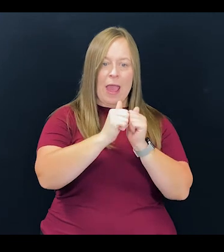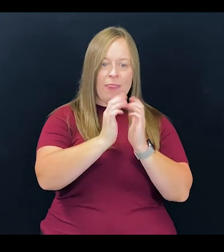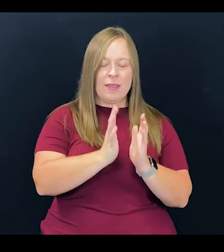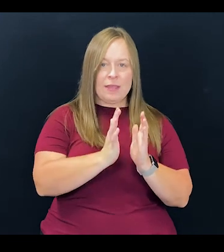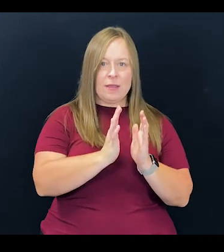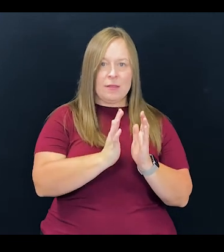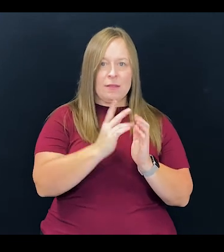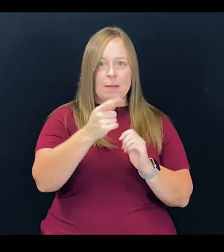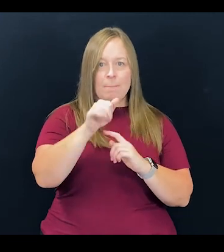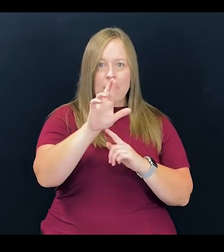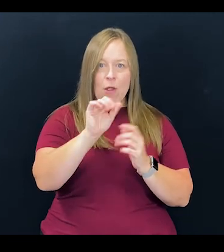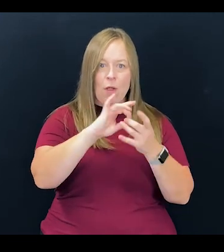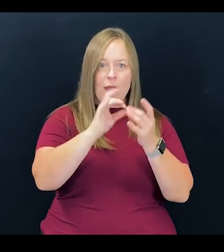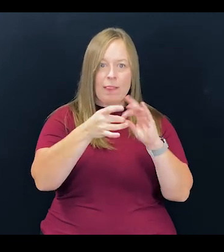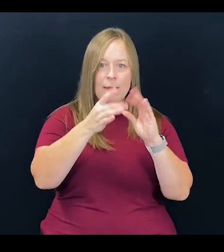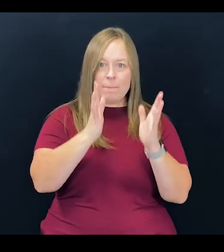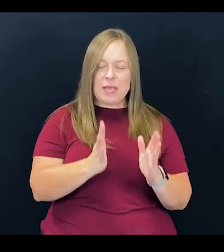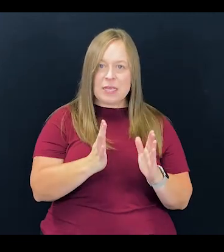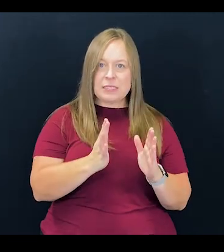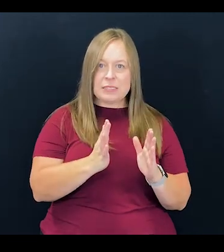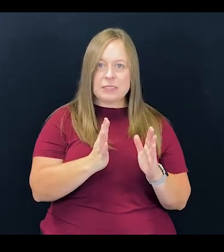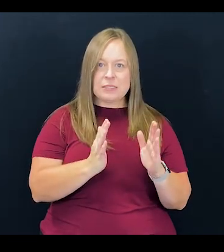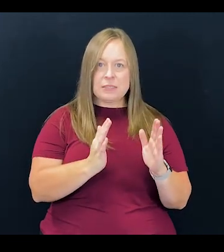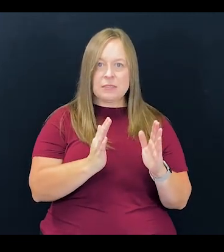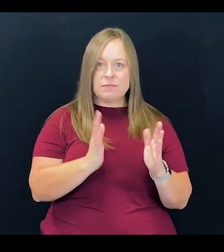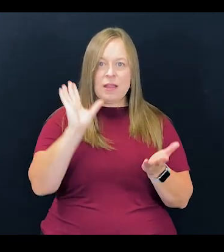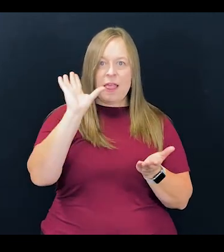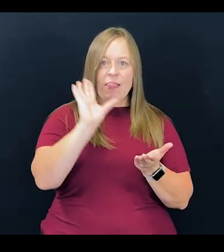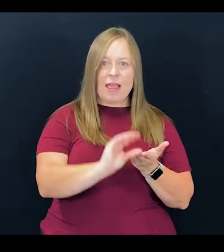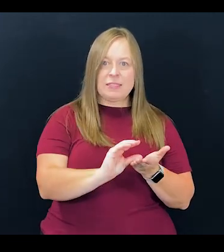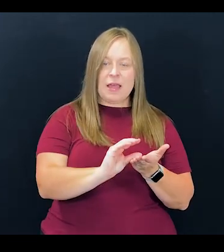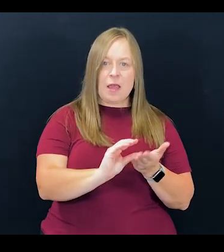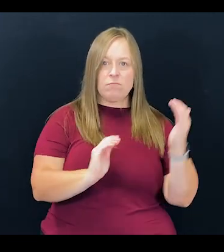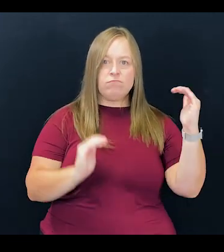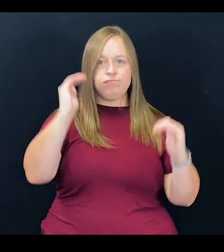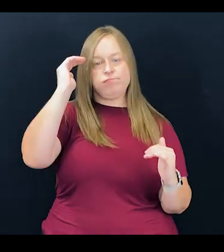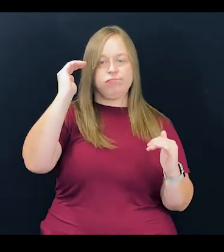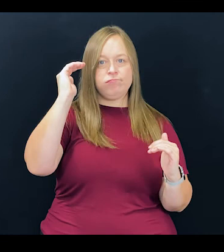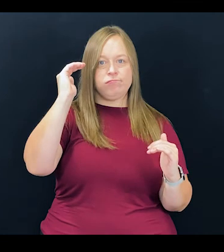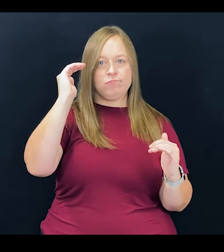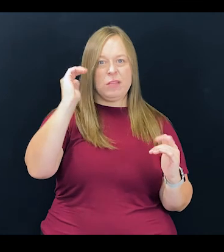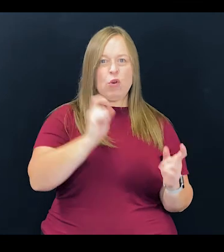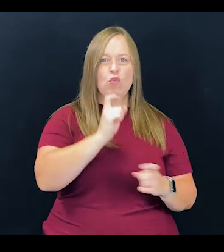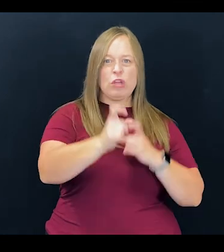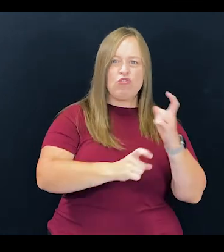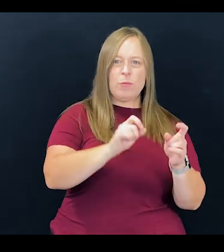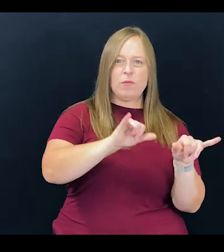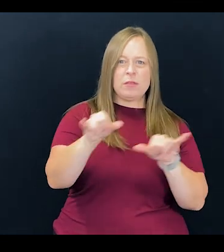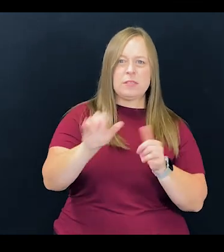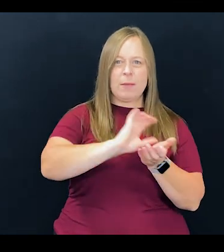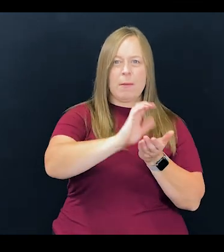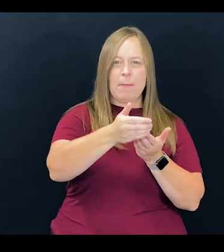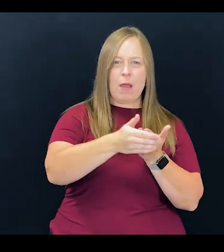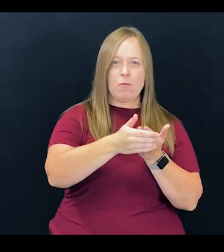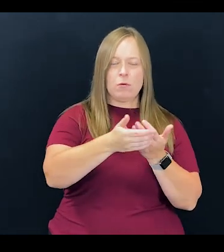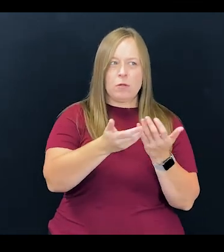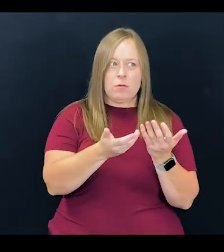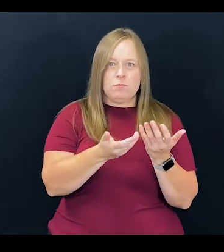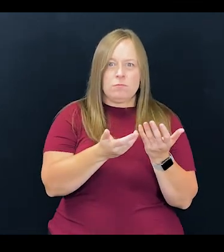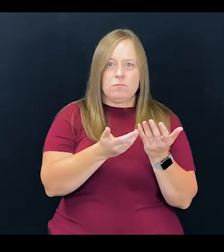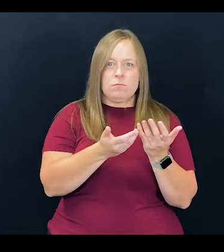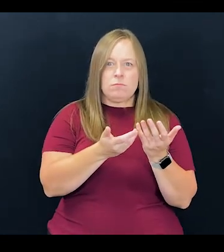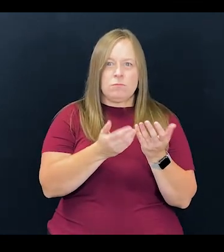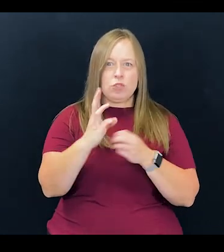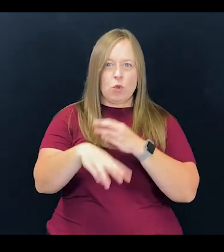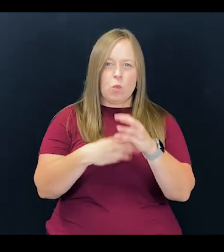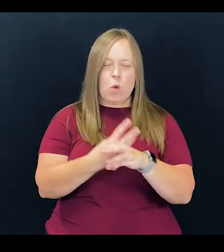para athletes, para Olympians as less than or as contributing less than because